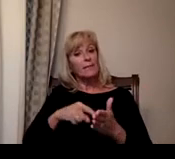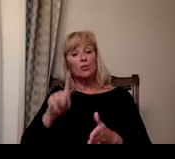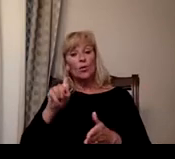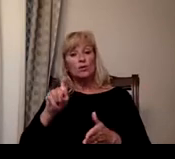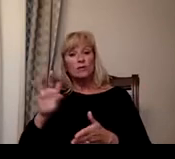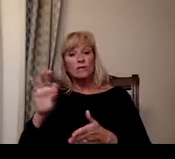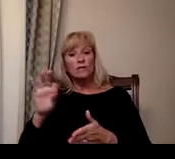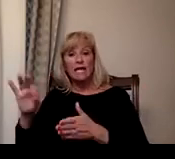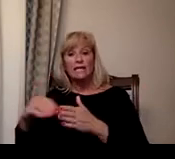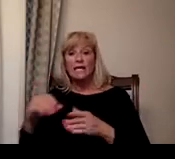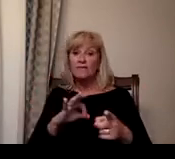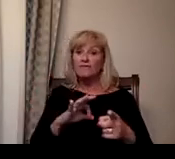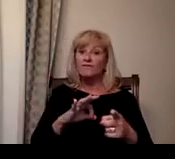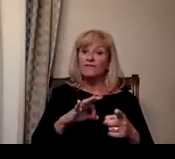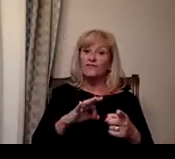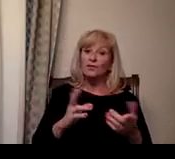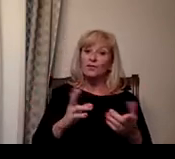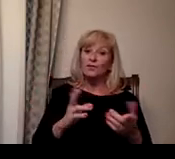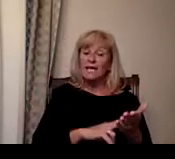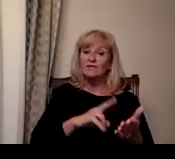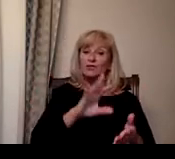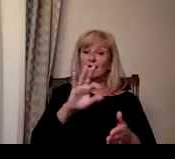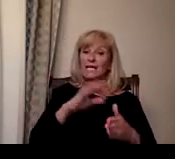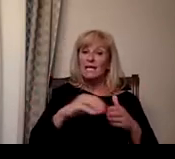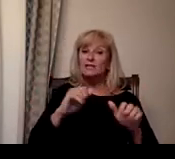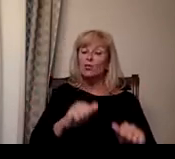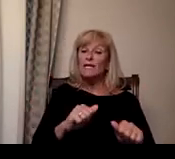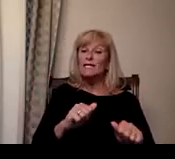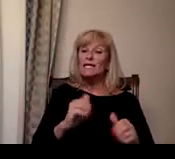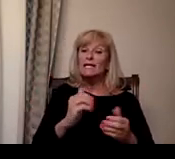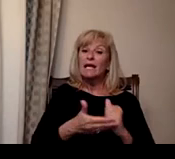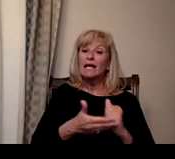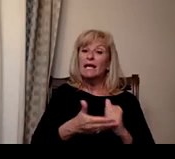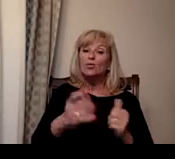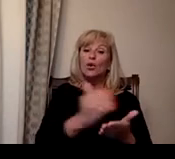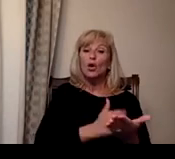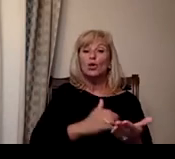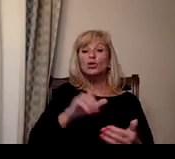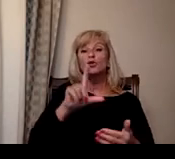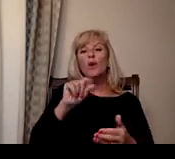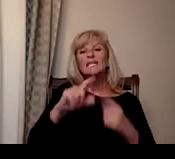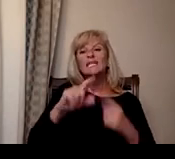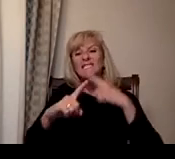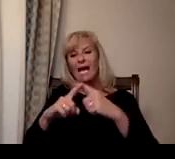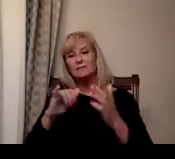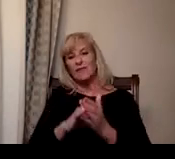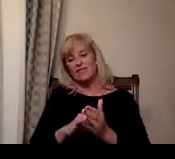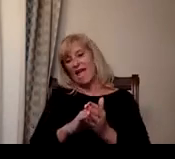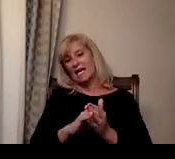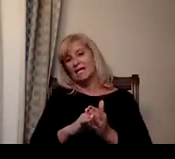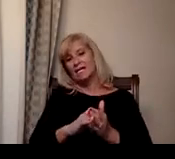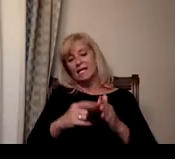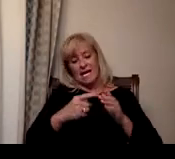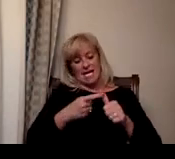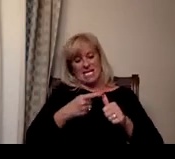actually coming in at $99, we can help you earn 20 times that upfront income, because there are cash